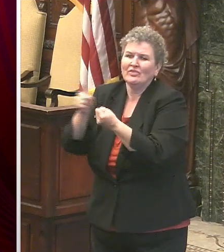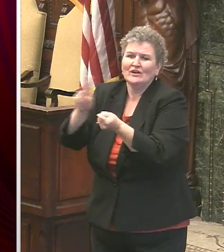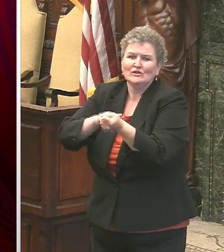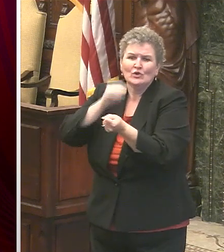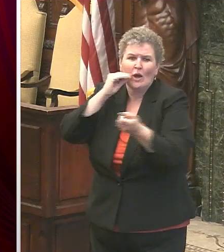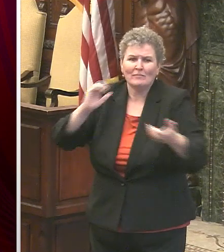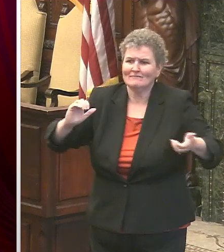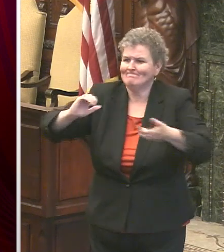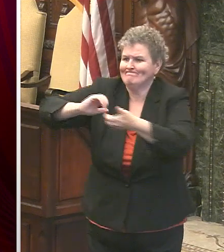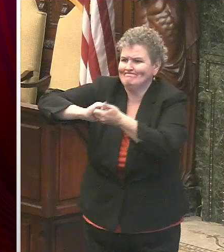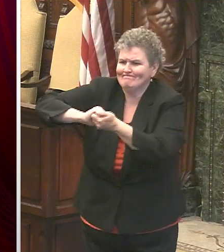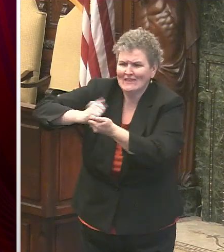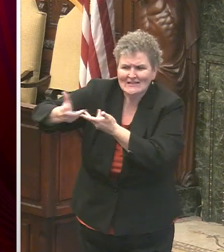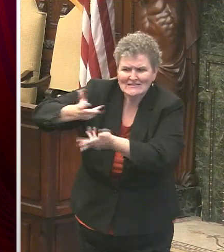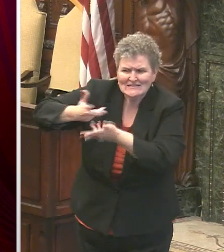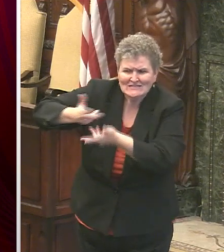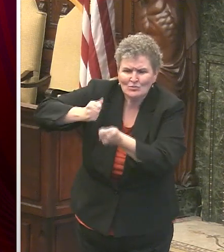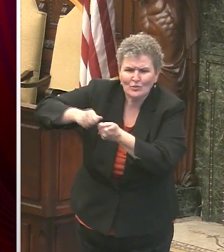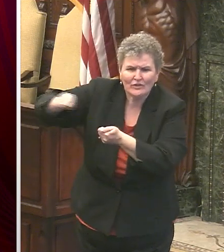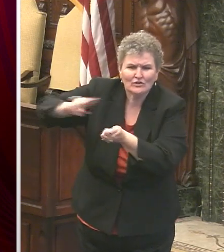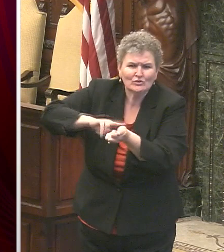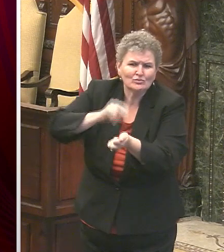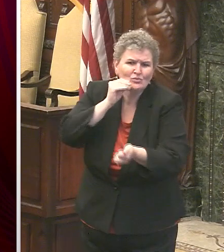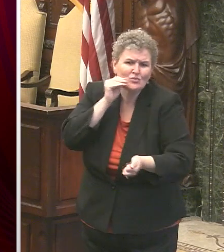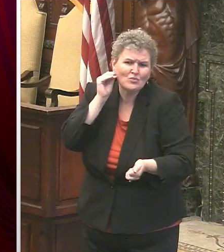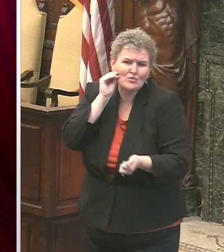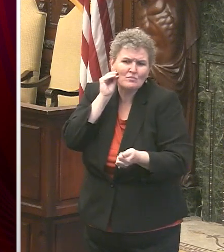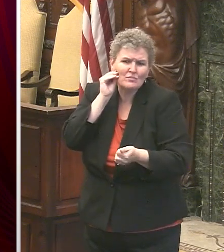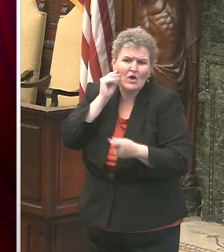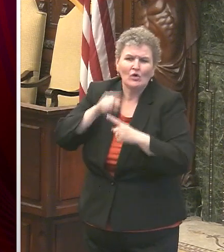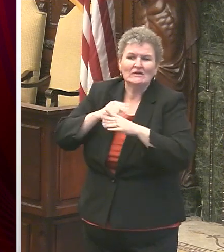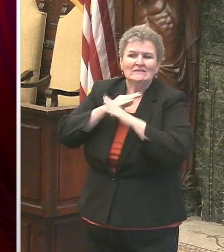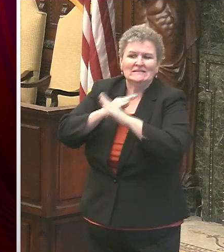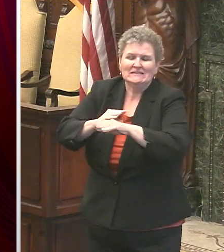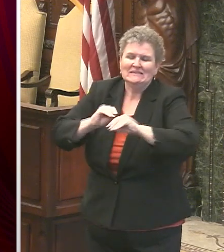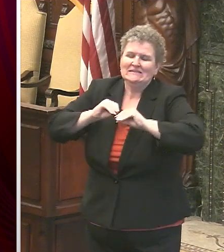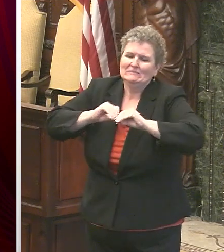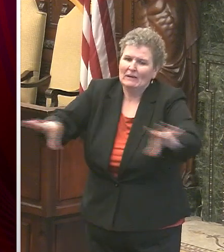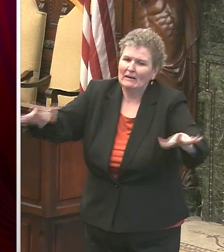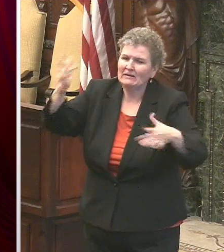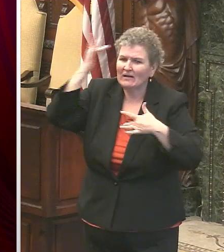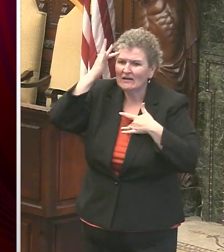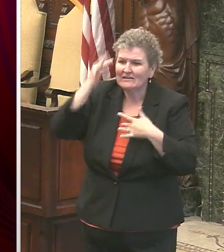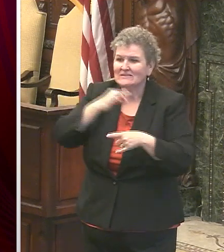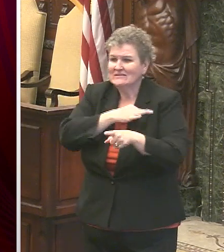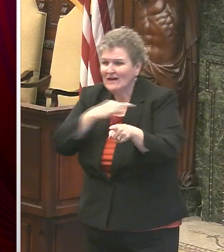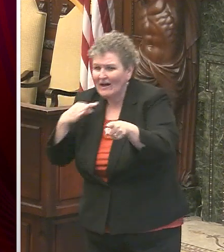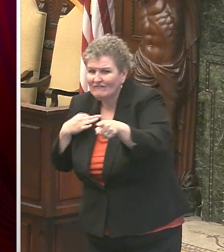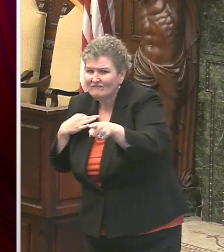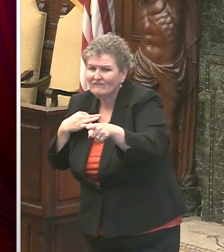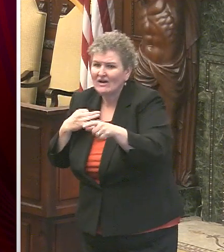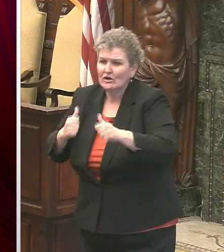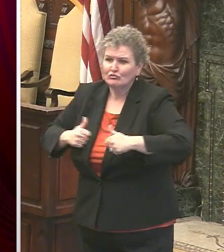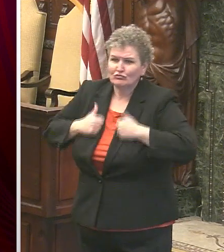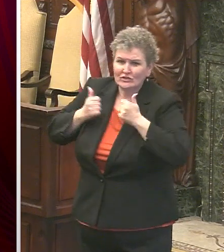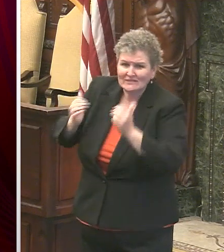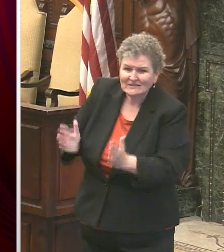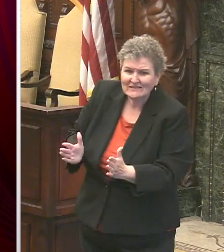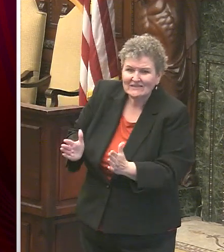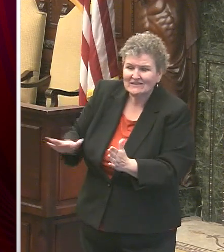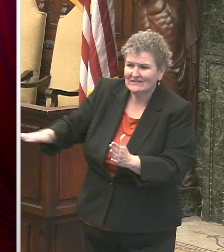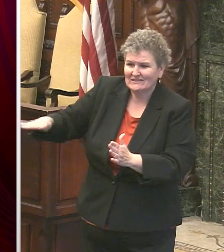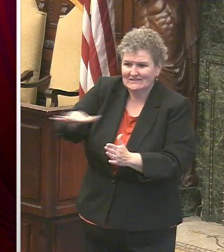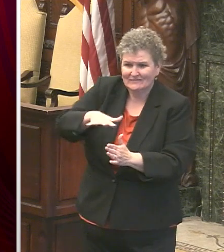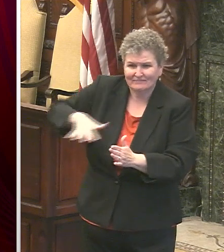prevent the spread of the coronavirus infection within the nursing home amongst the staff and between the staff and the residents. That support is in the form of